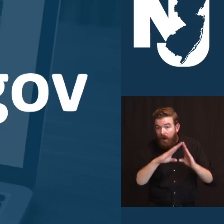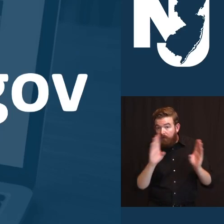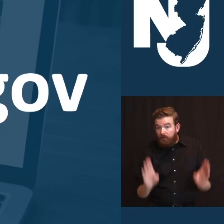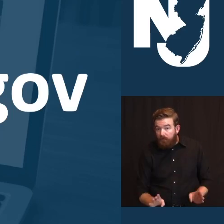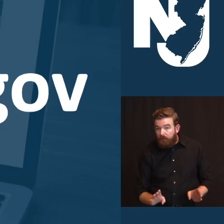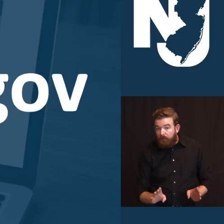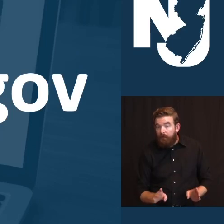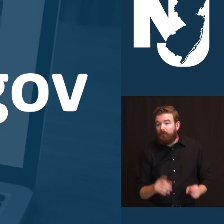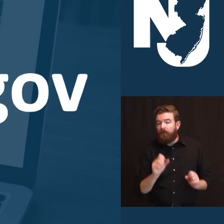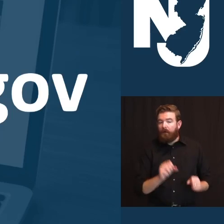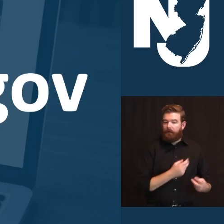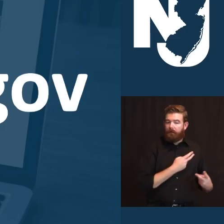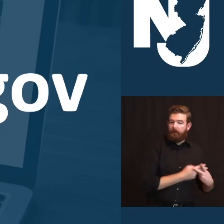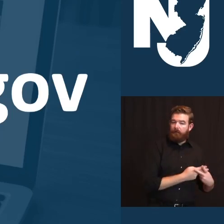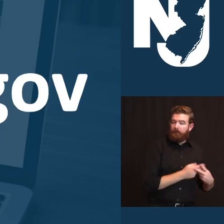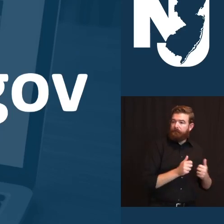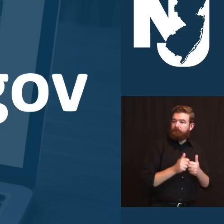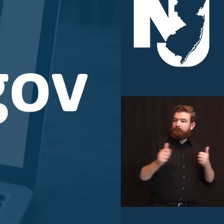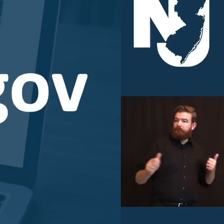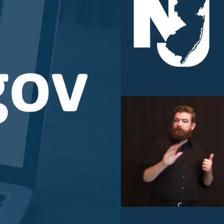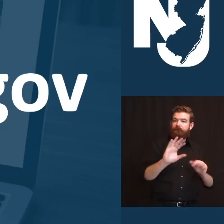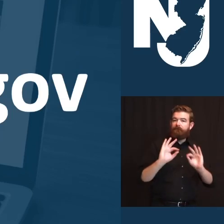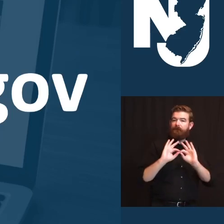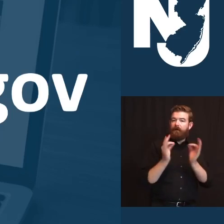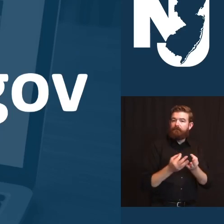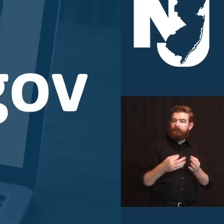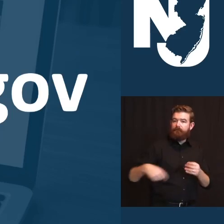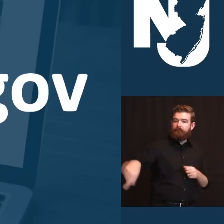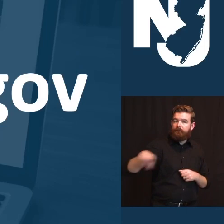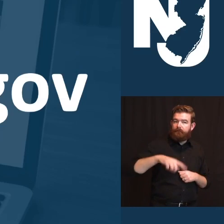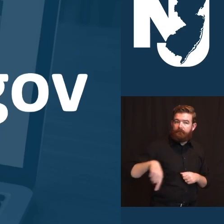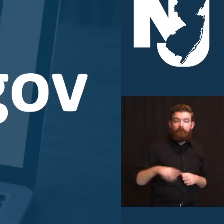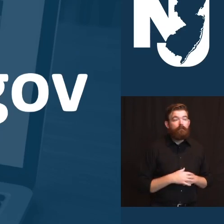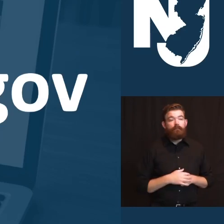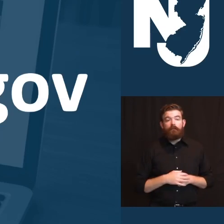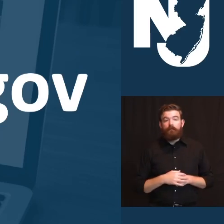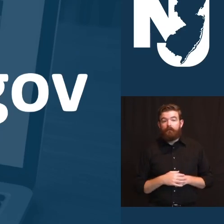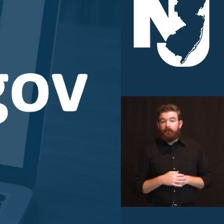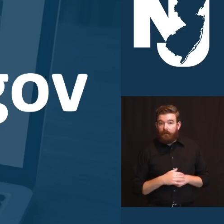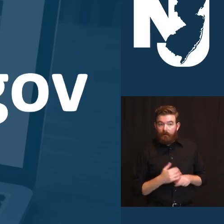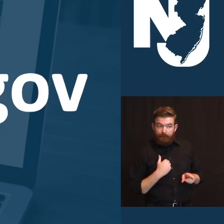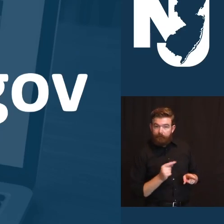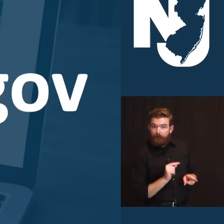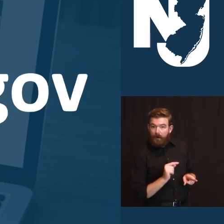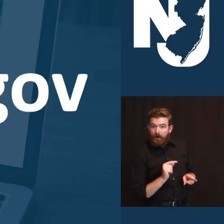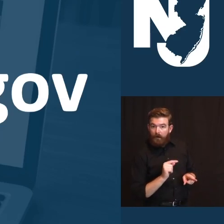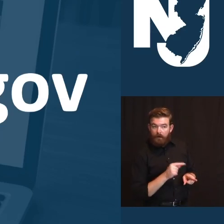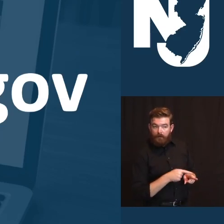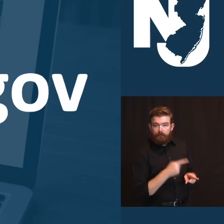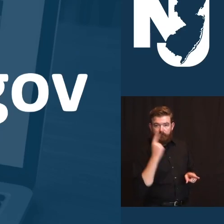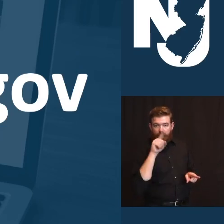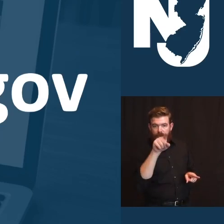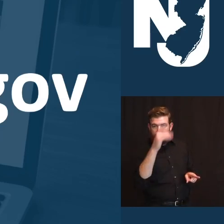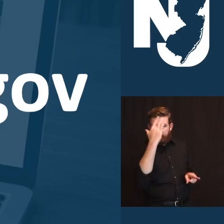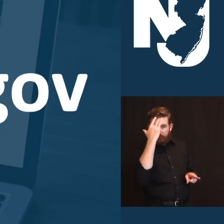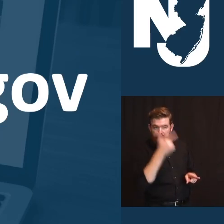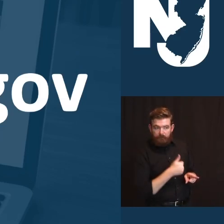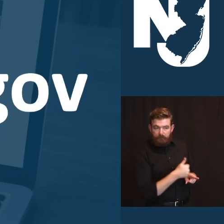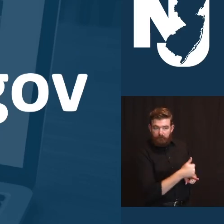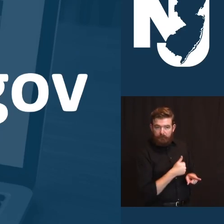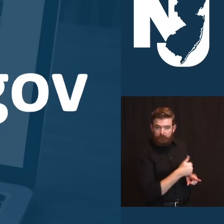the person who has been exposed has any special needs, especially regarding their access to food for the 14-day